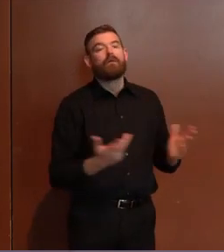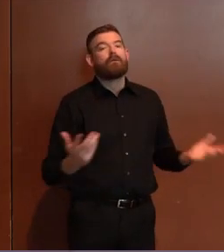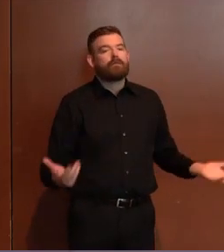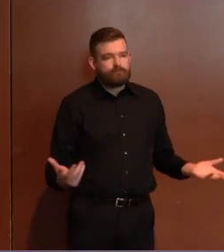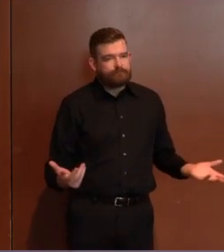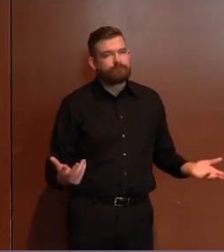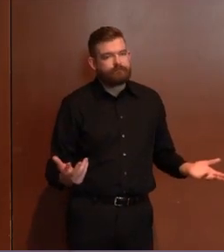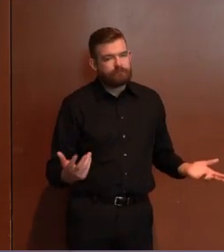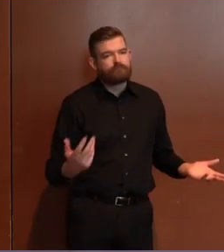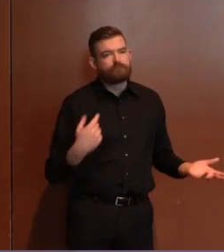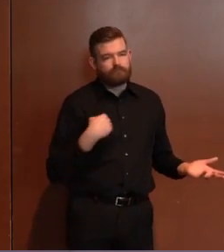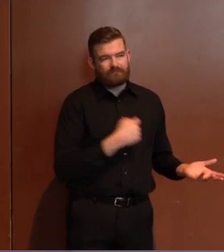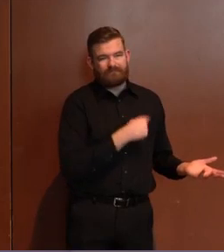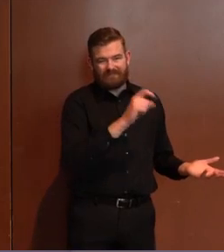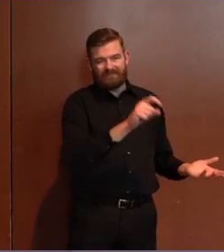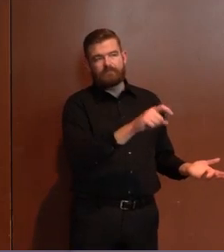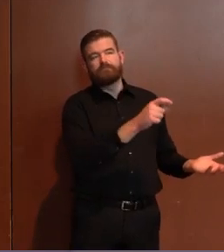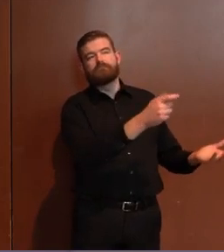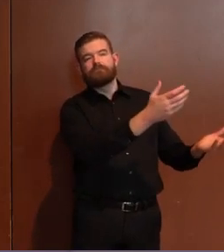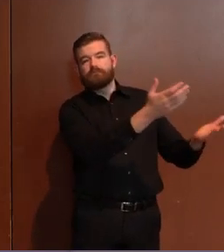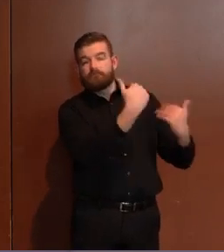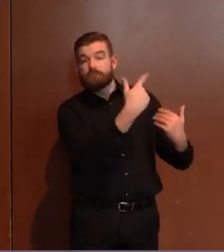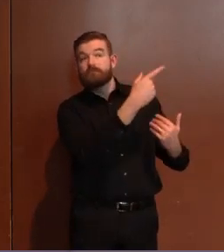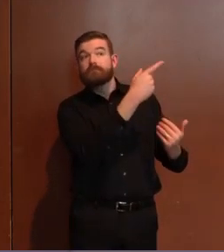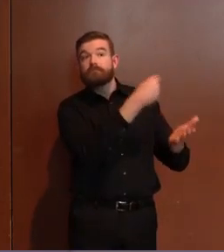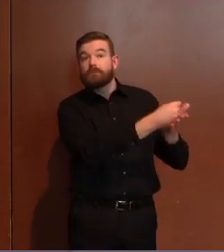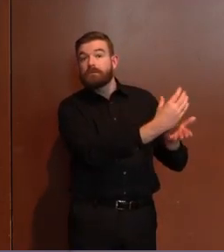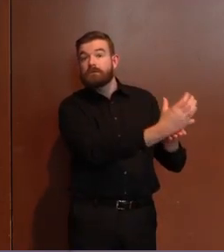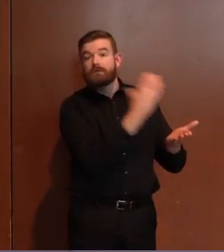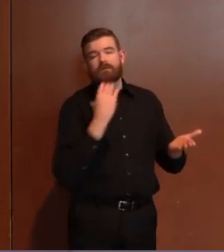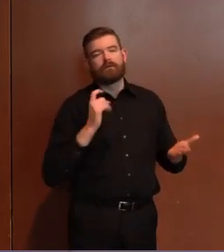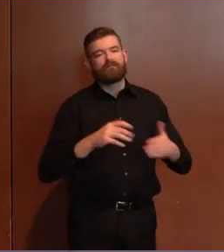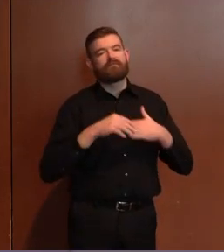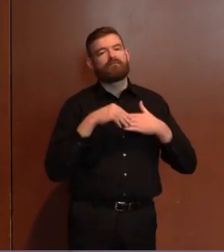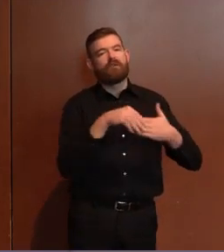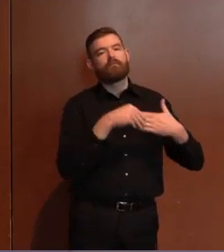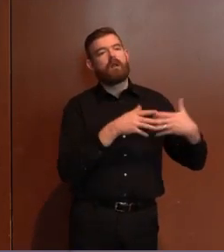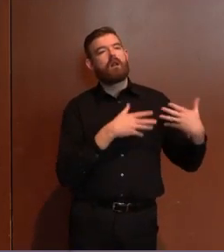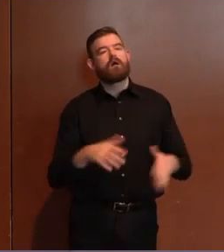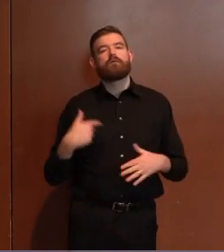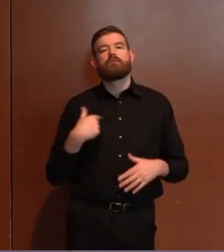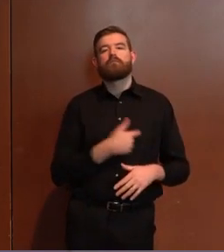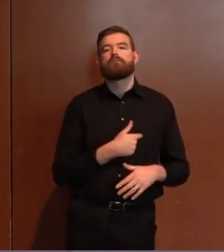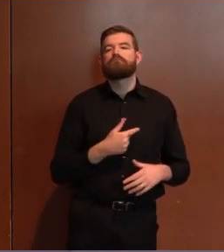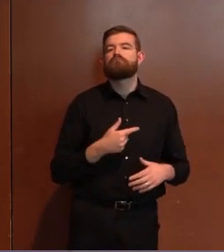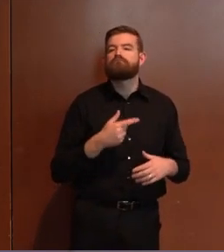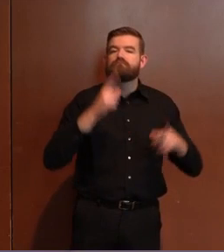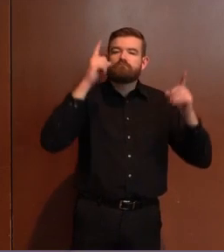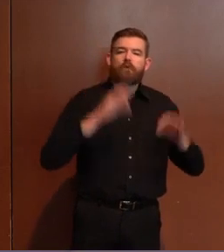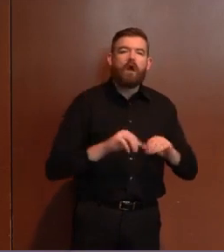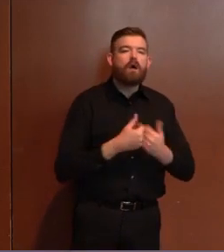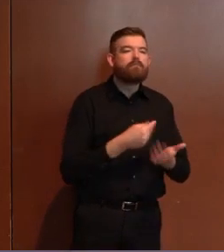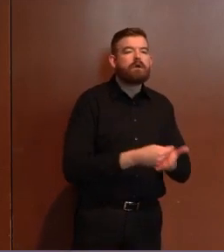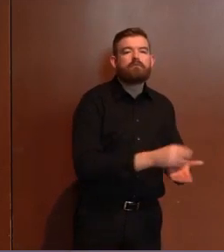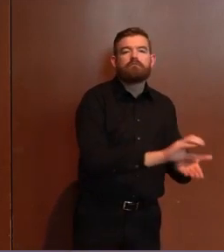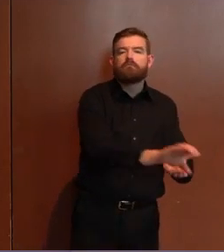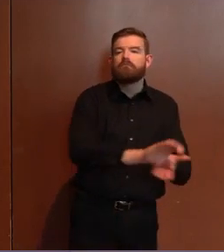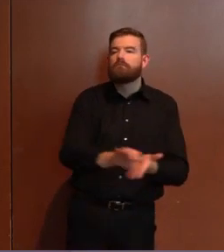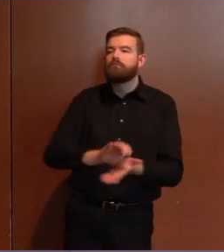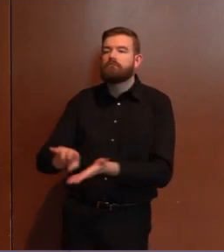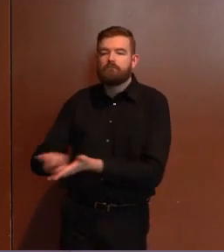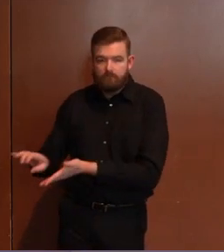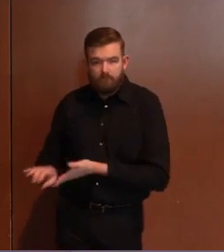can't continue to do the job that we're doing. And so that is to be determined.